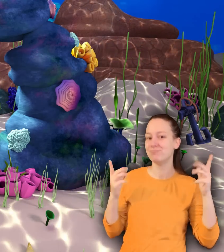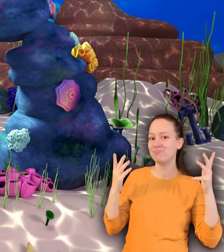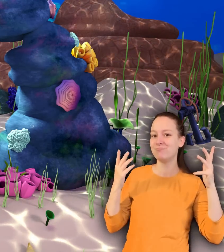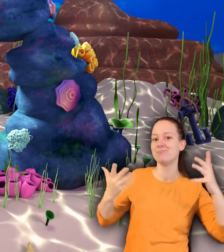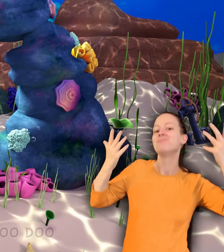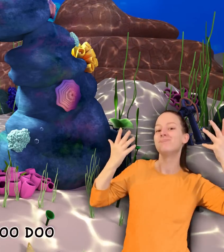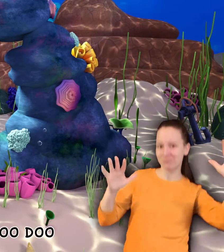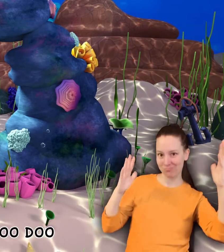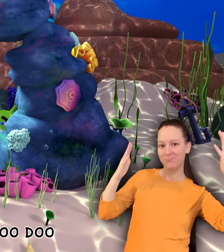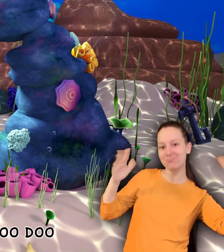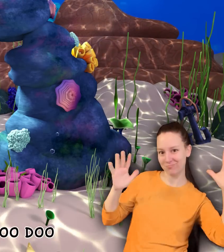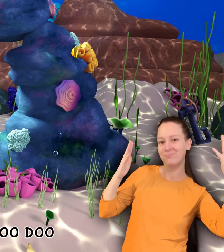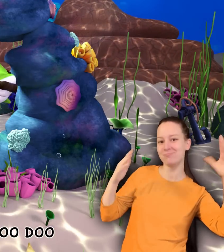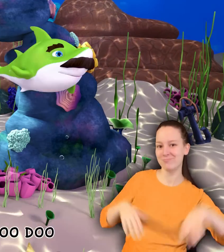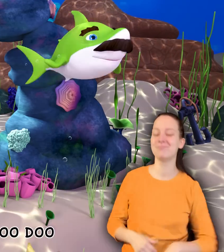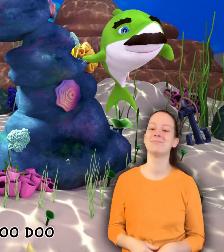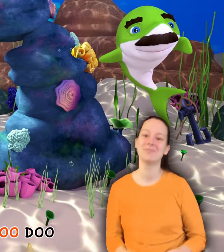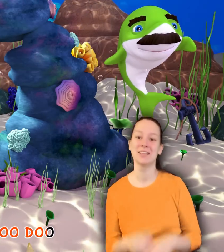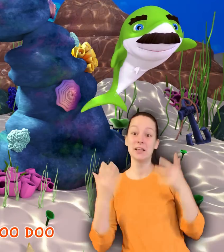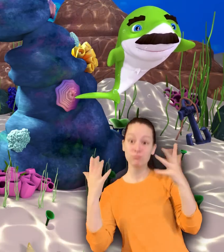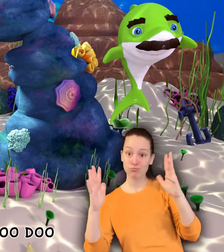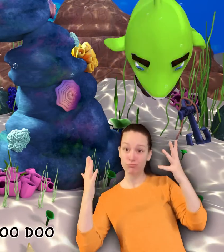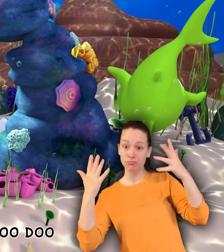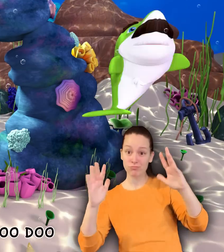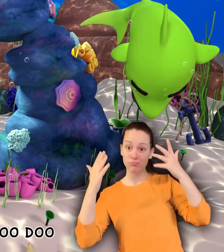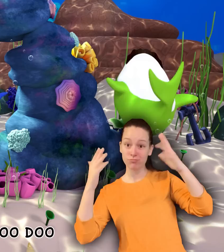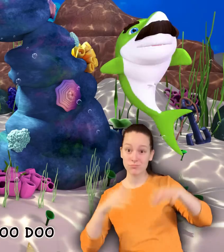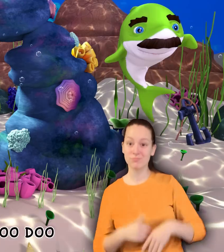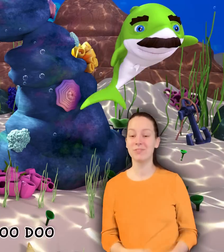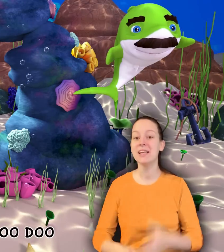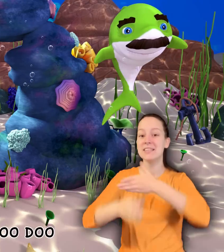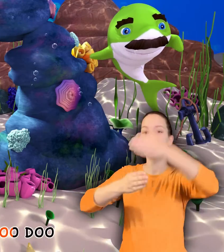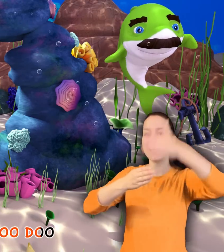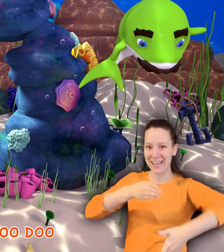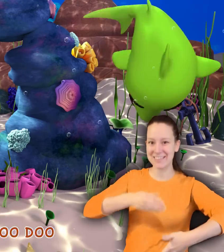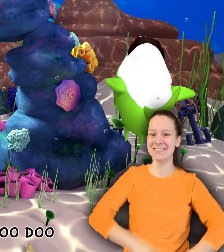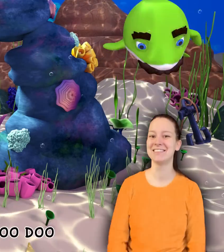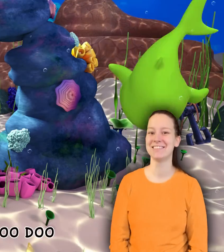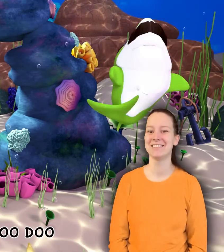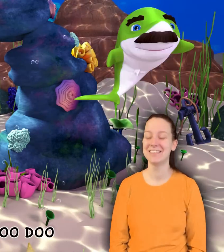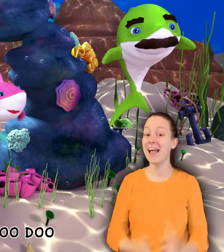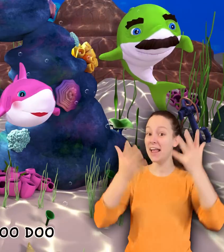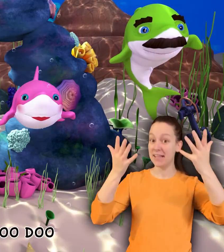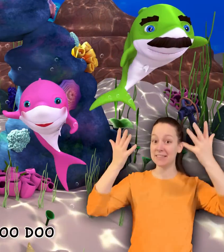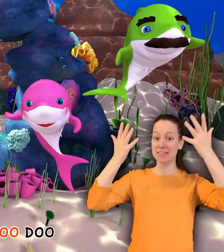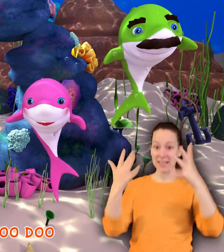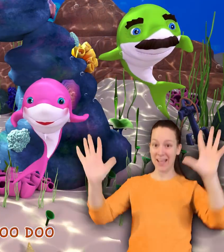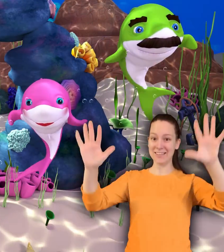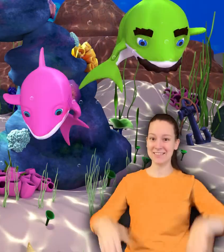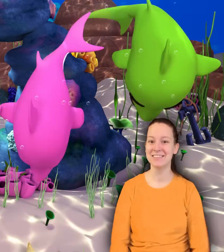save it's the end it's the end do it's the end do do